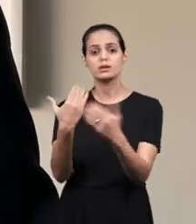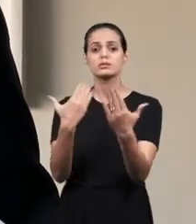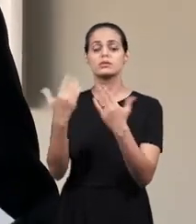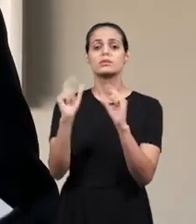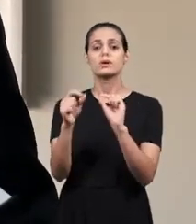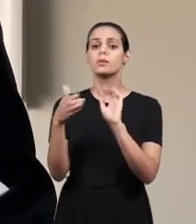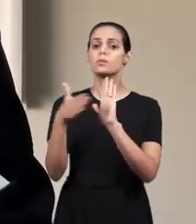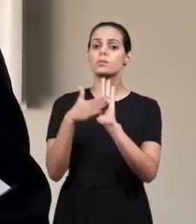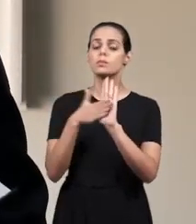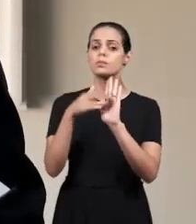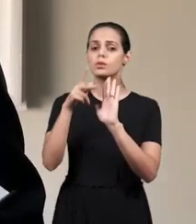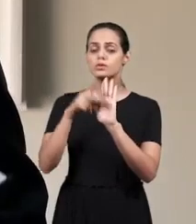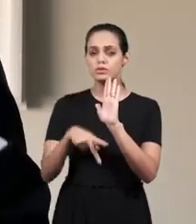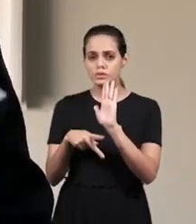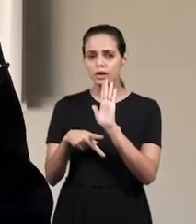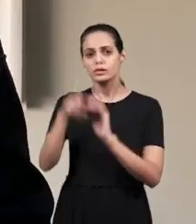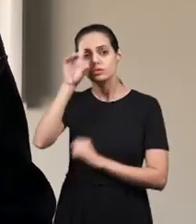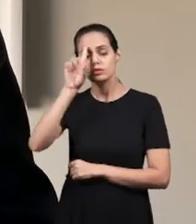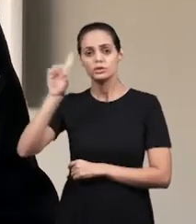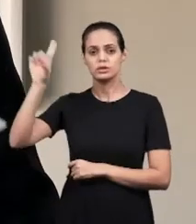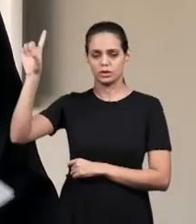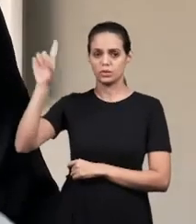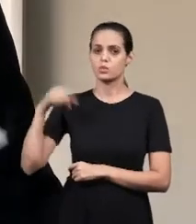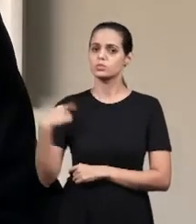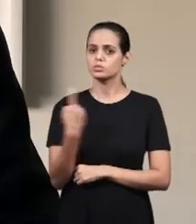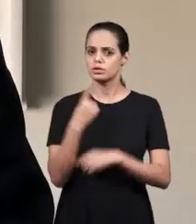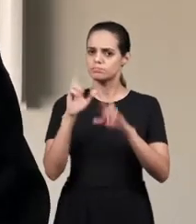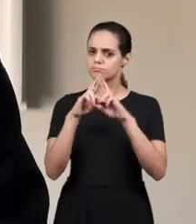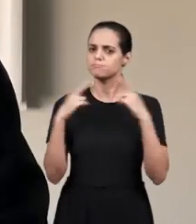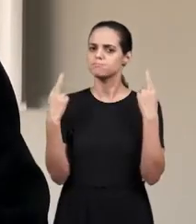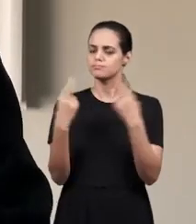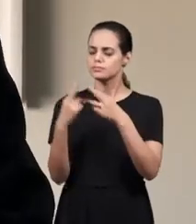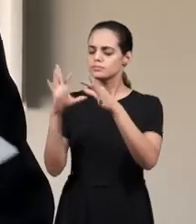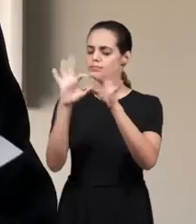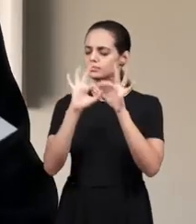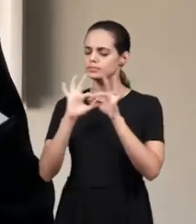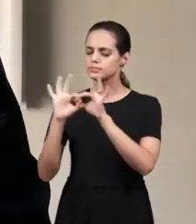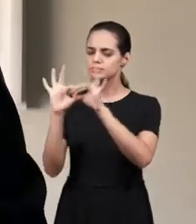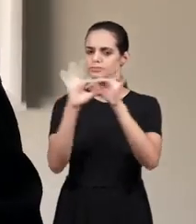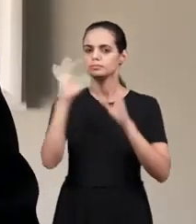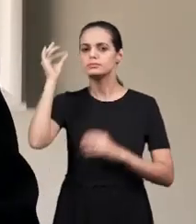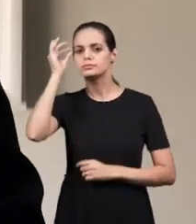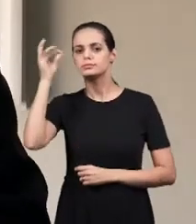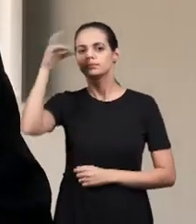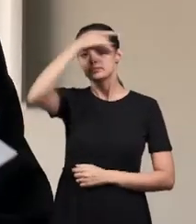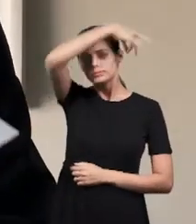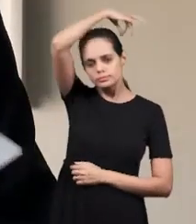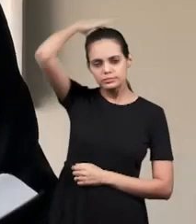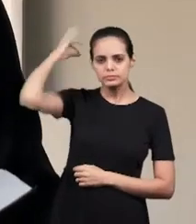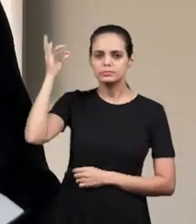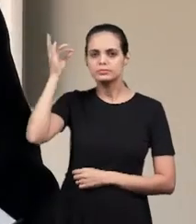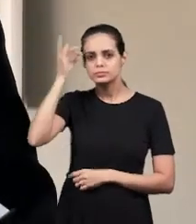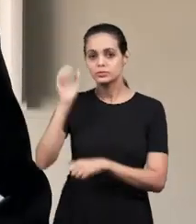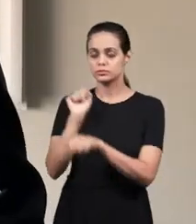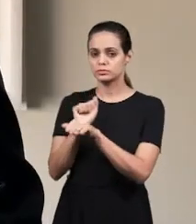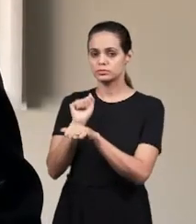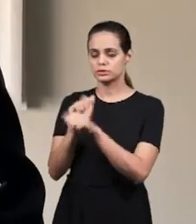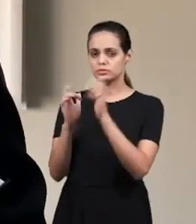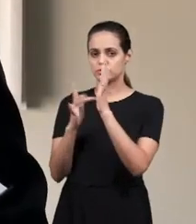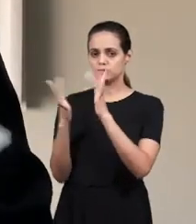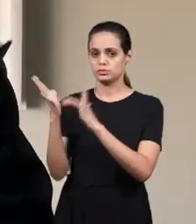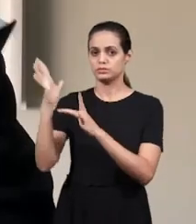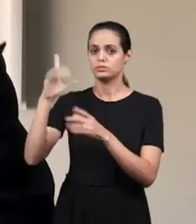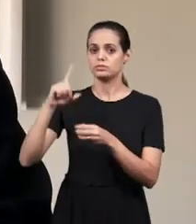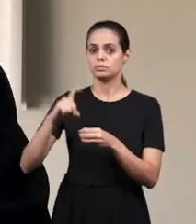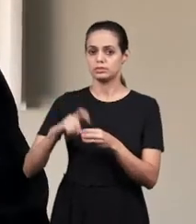we may be congregated in the fellowship of the Holy Spirit, awaiting the coming of the Lord Jesus. This is what the Lord wants from